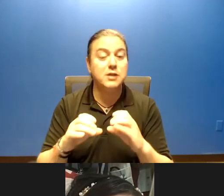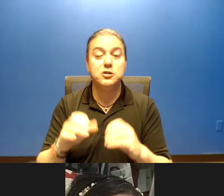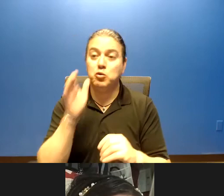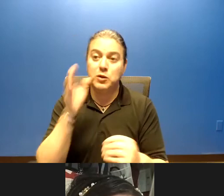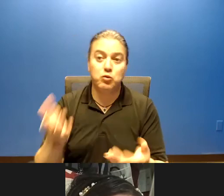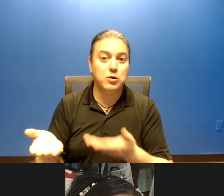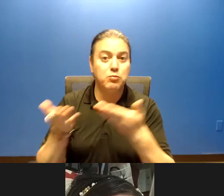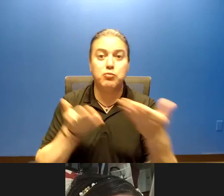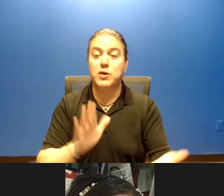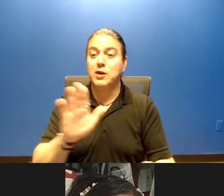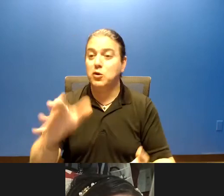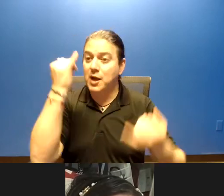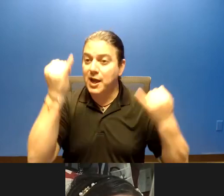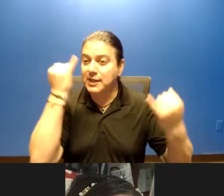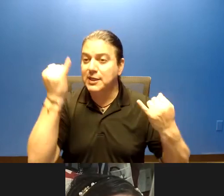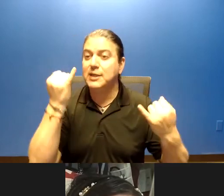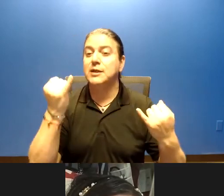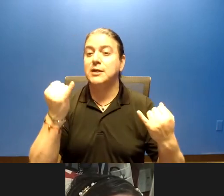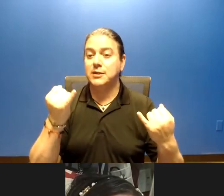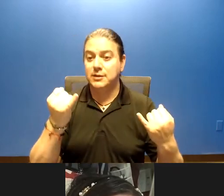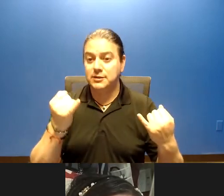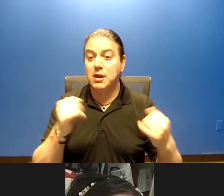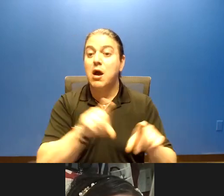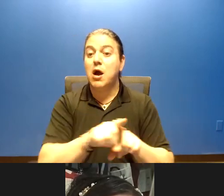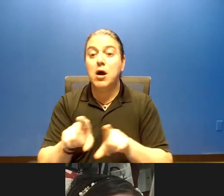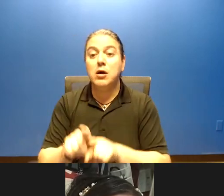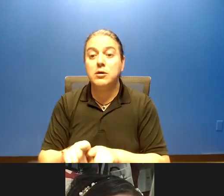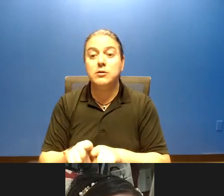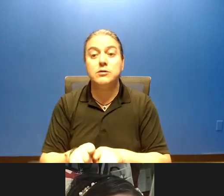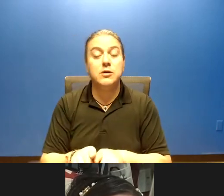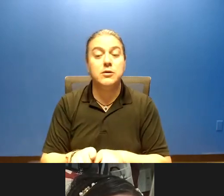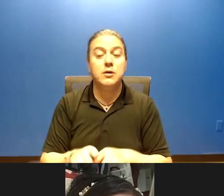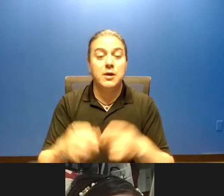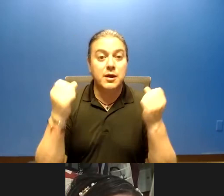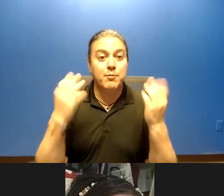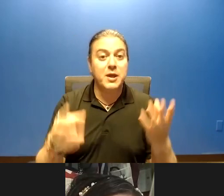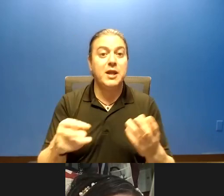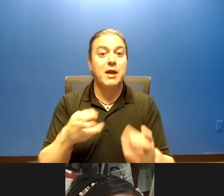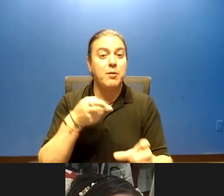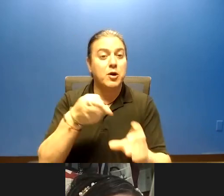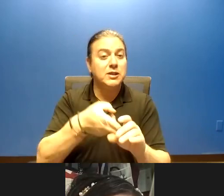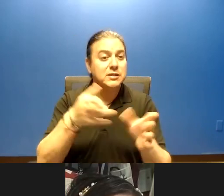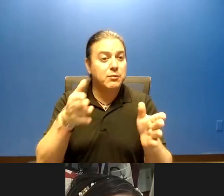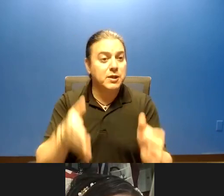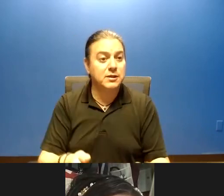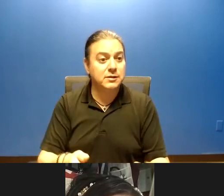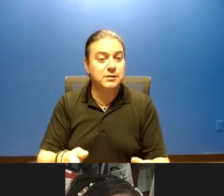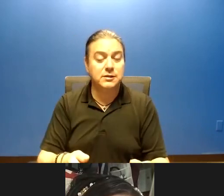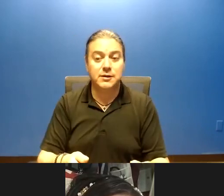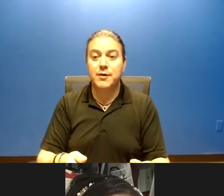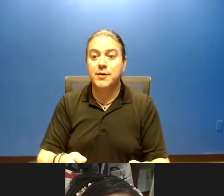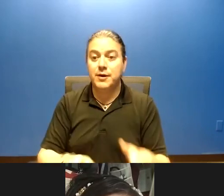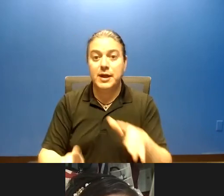thoughts and ideas forward, as well as a number of the participants within our